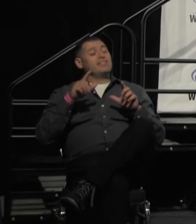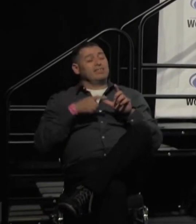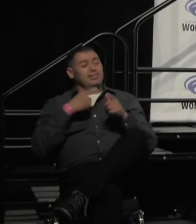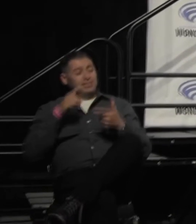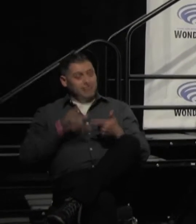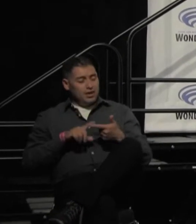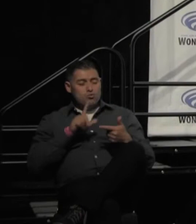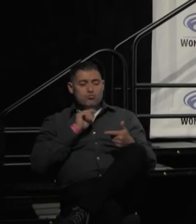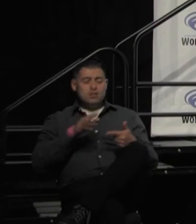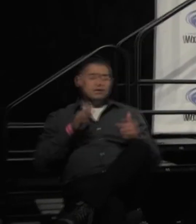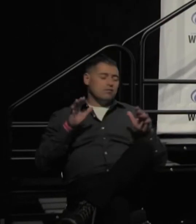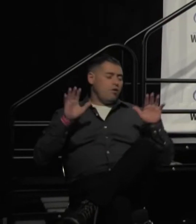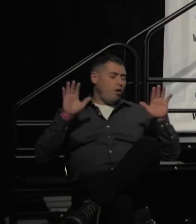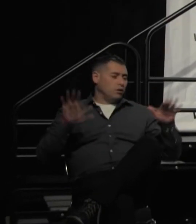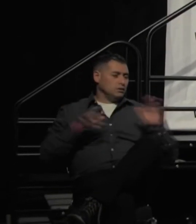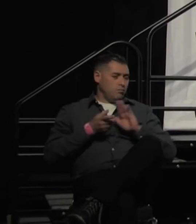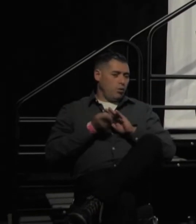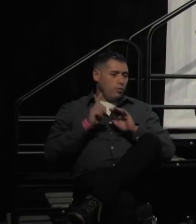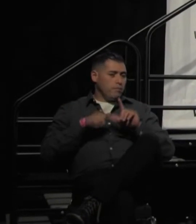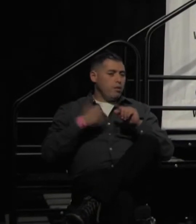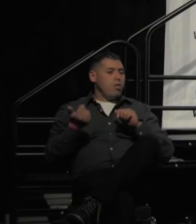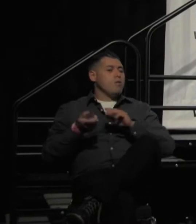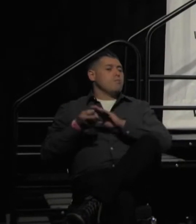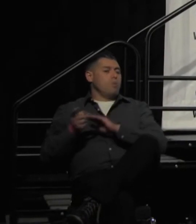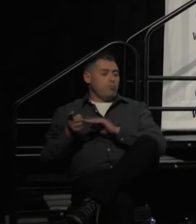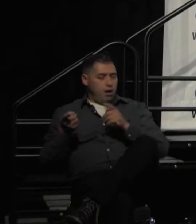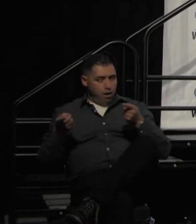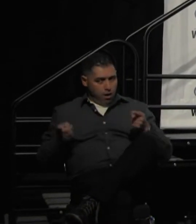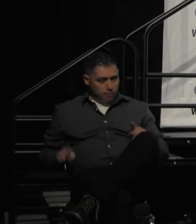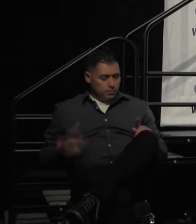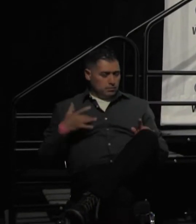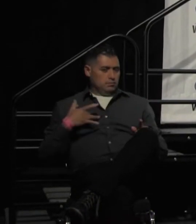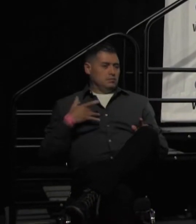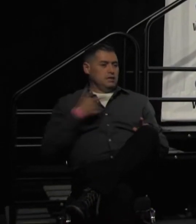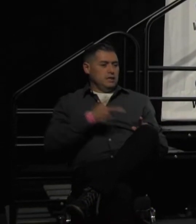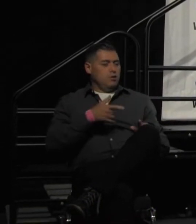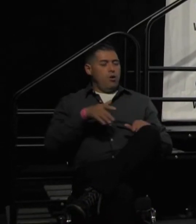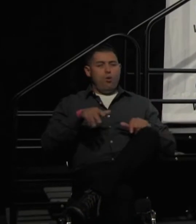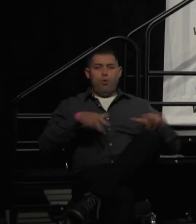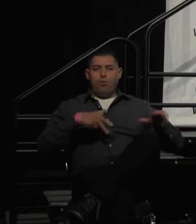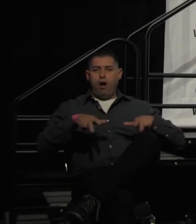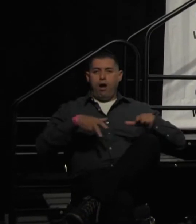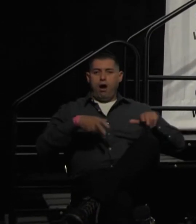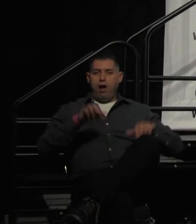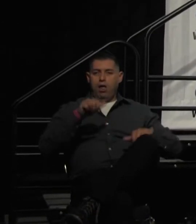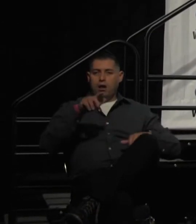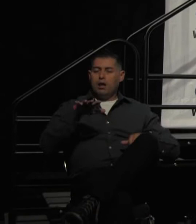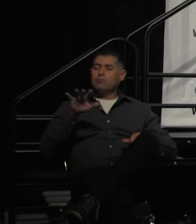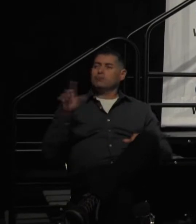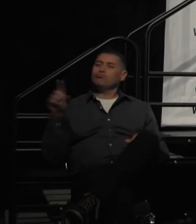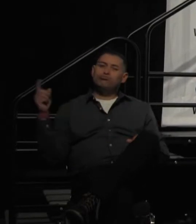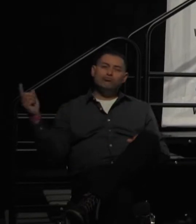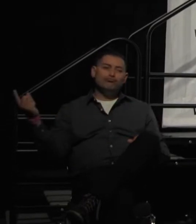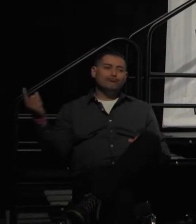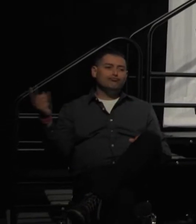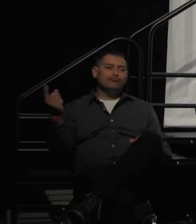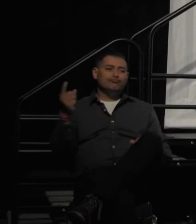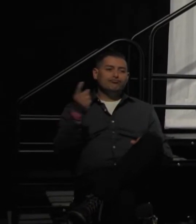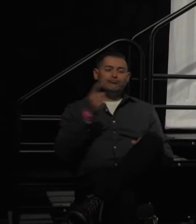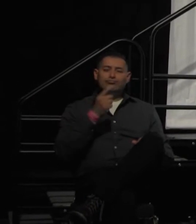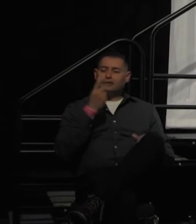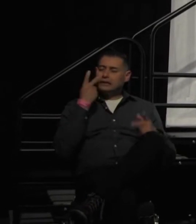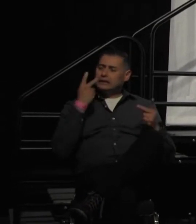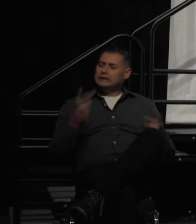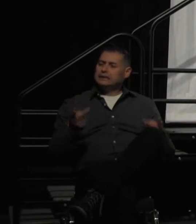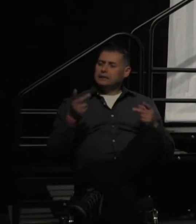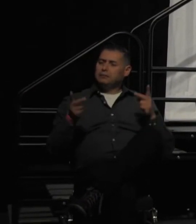was a really great moment, but the other moment was he was walking around the club. And so he's seen what everybody's